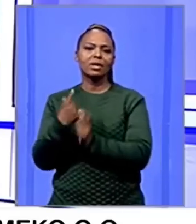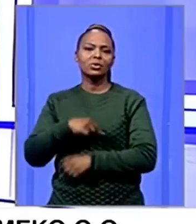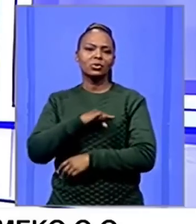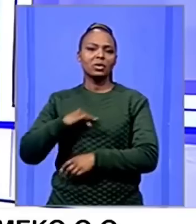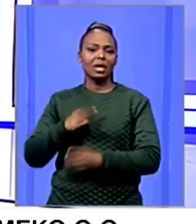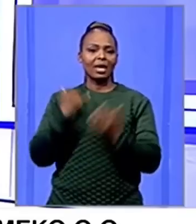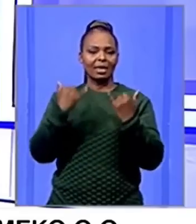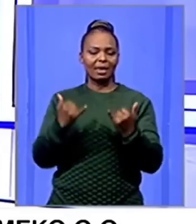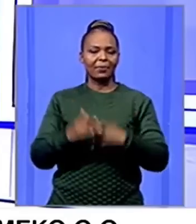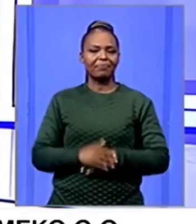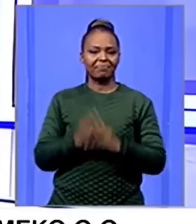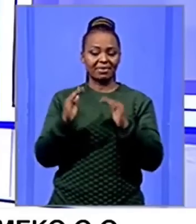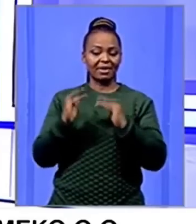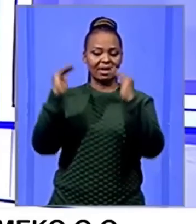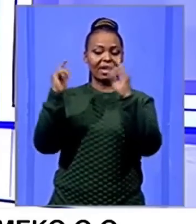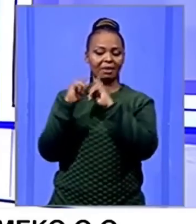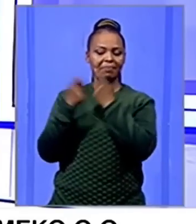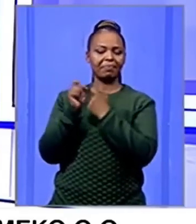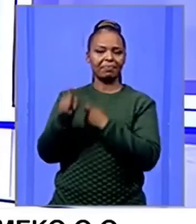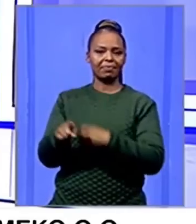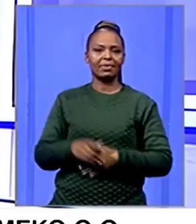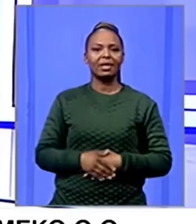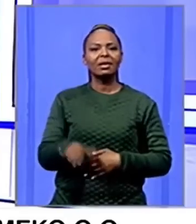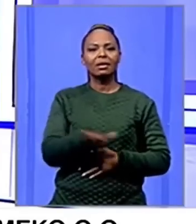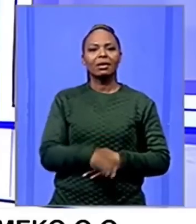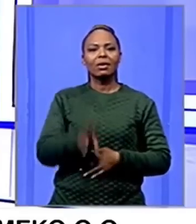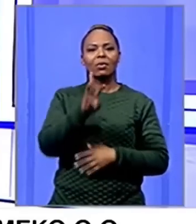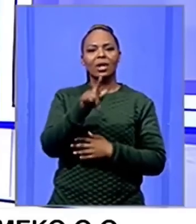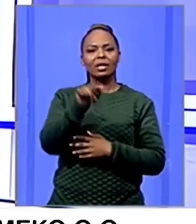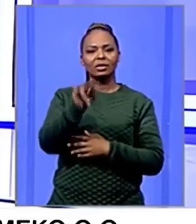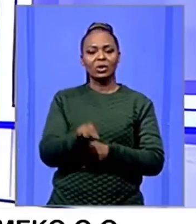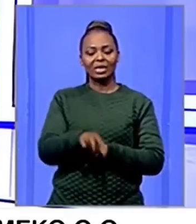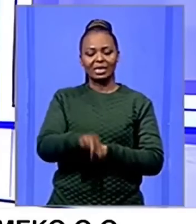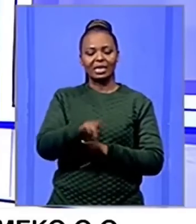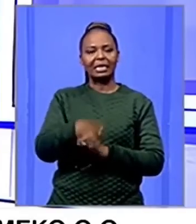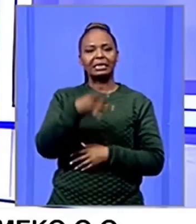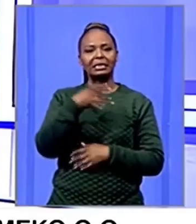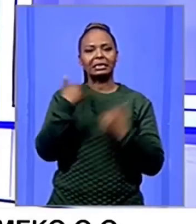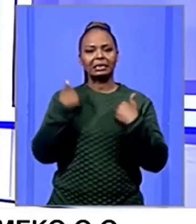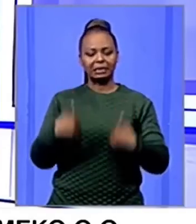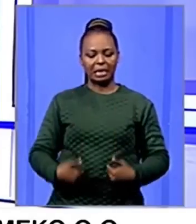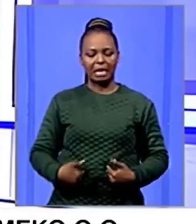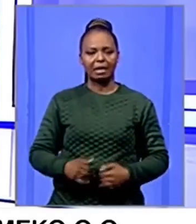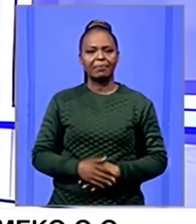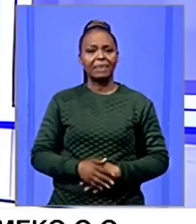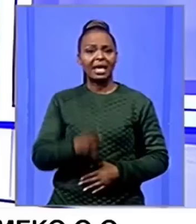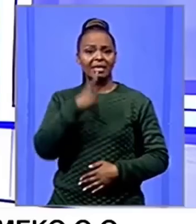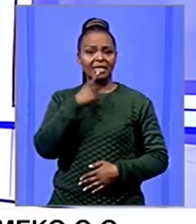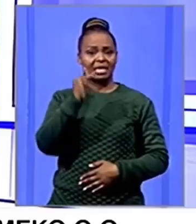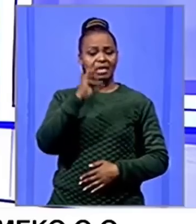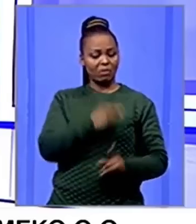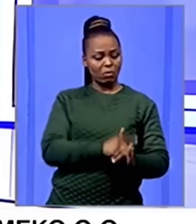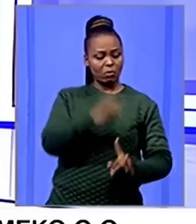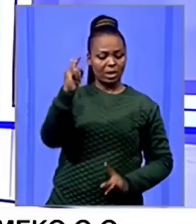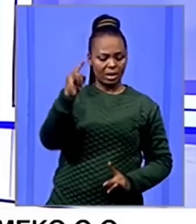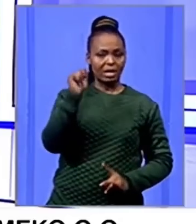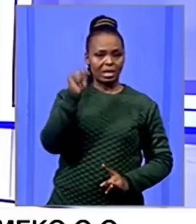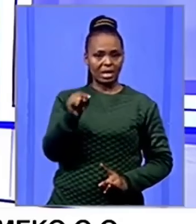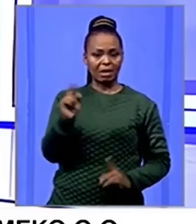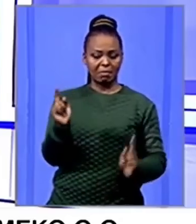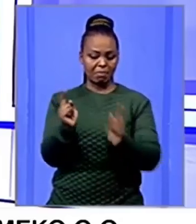godimo mo motshamekong wa pula madibogo kwa Wellington ka Sontaga. Ba tlhaloganya thata gore phenyo mo motshamekong o jana